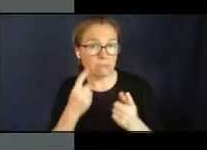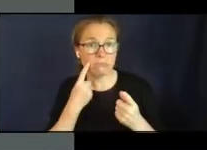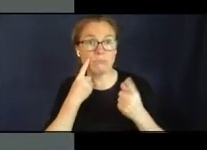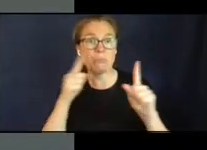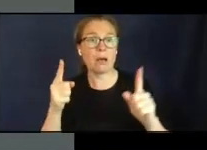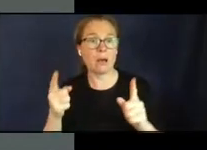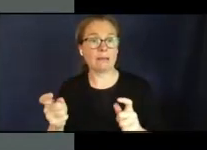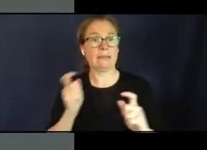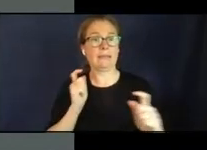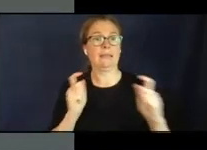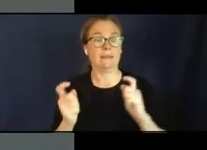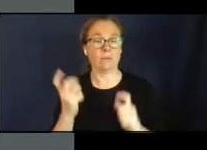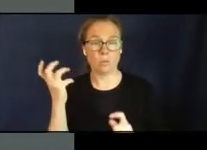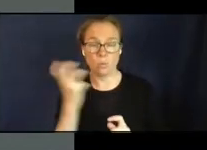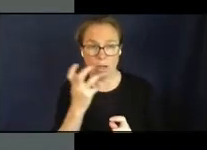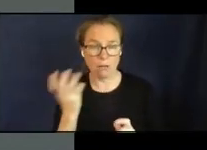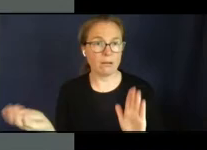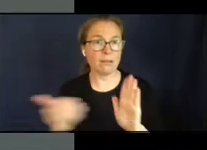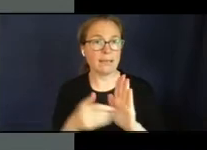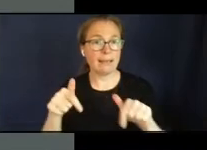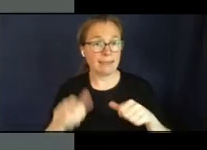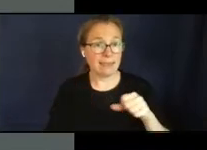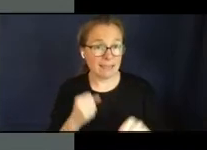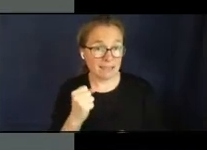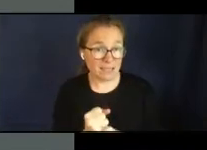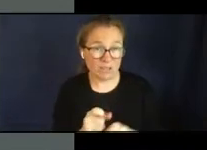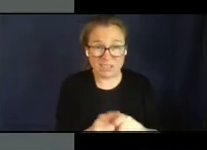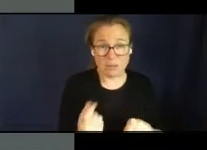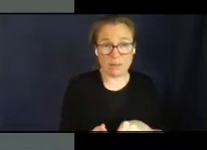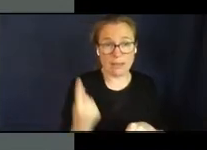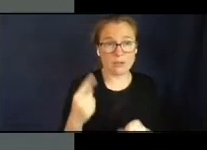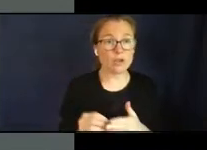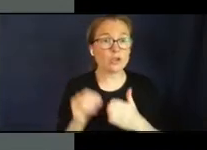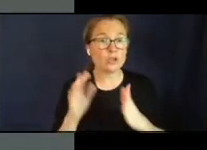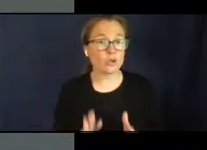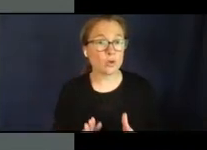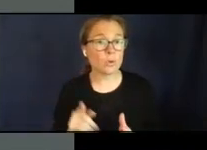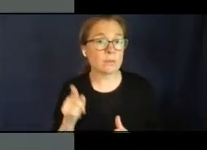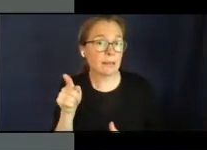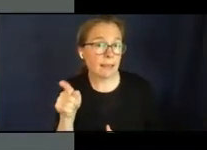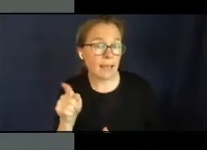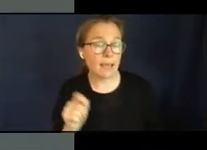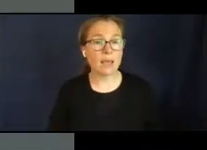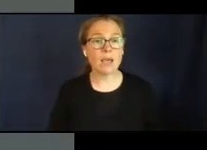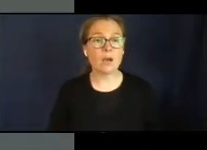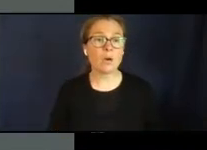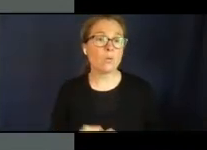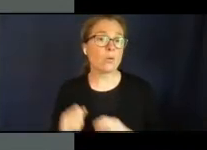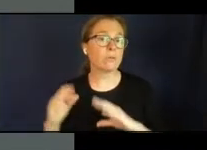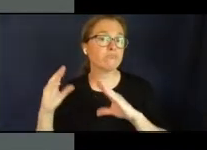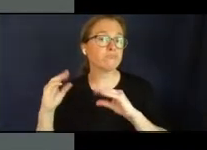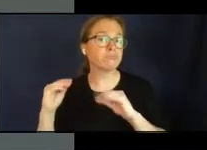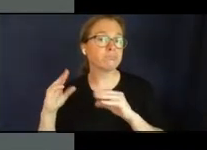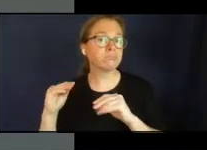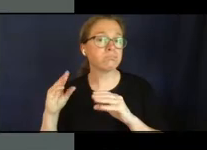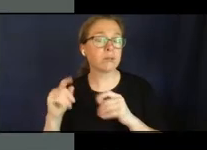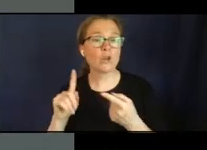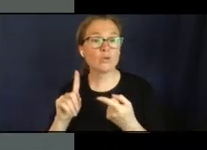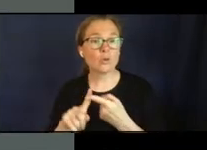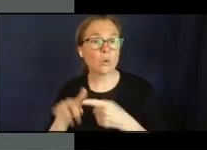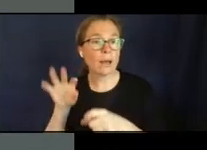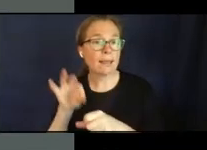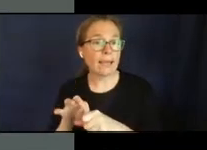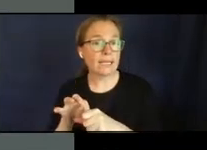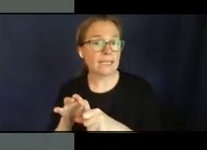this year, as we did last year, that the students talking to elected officials had a very large impact, I